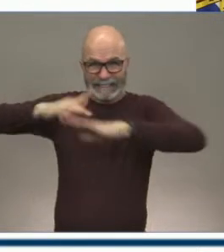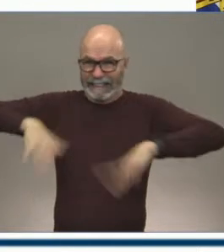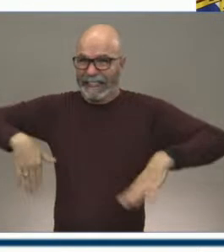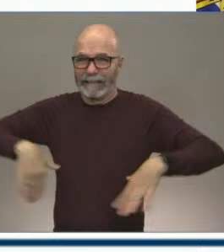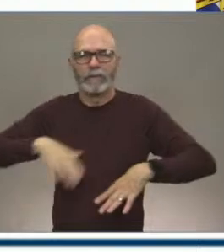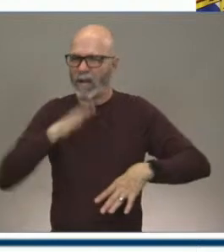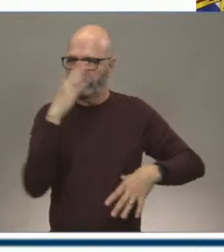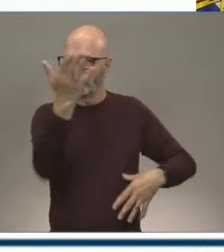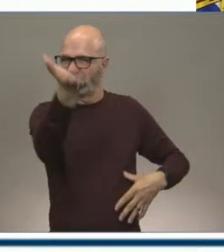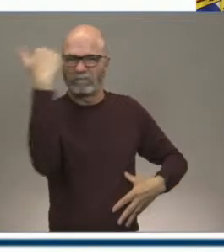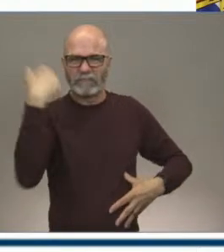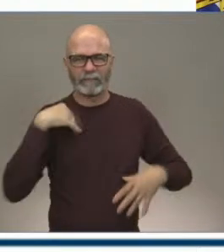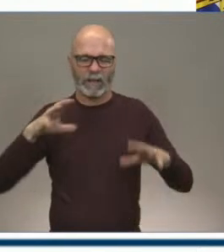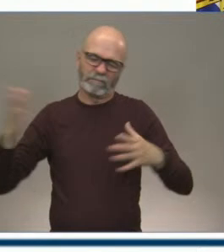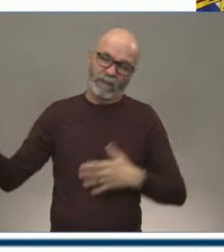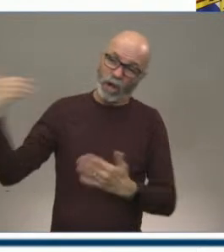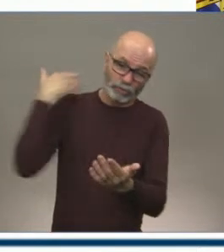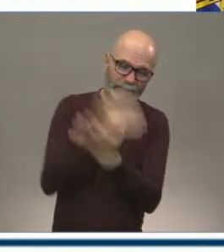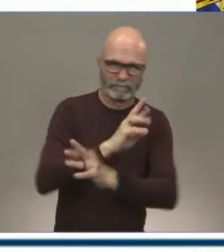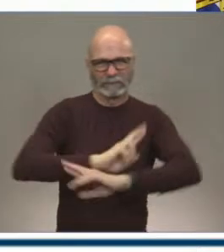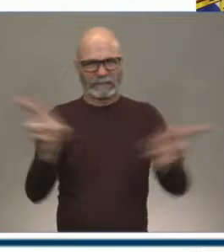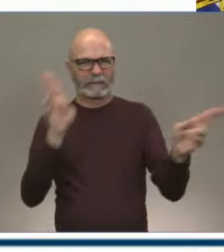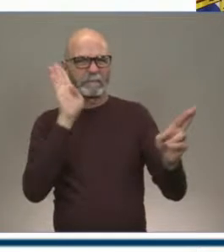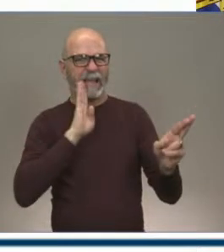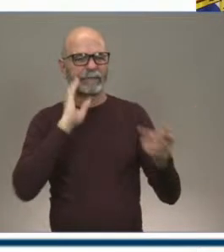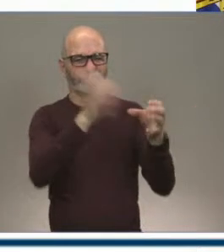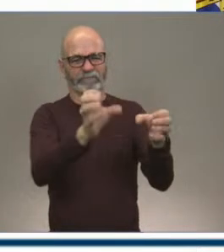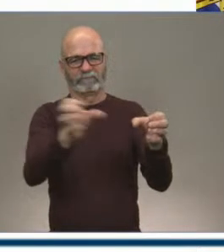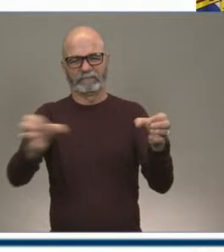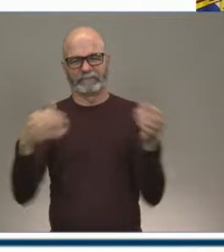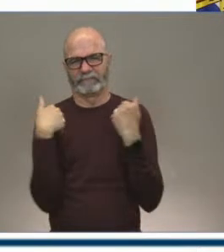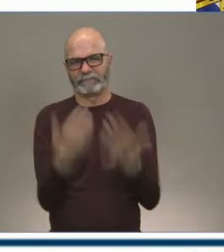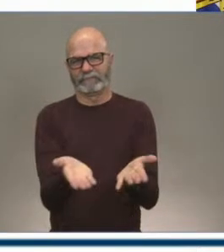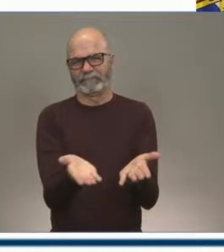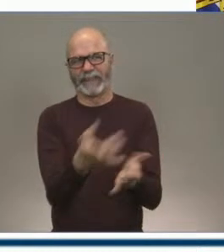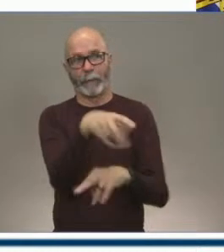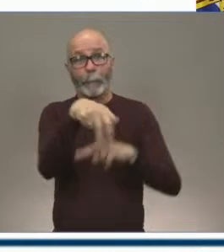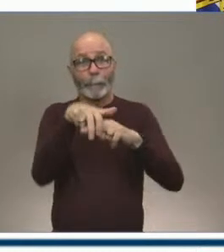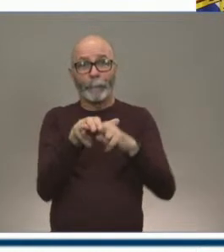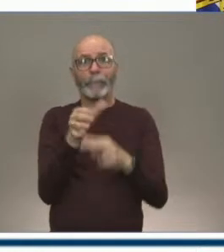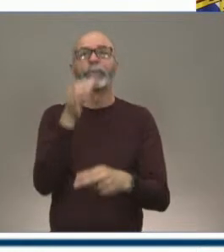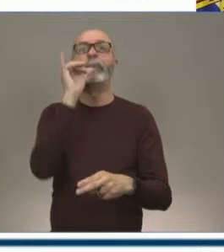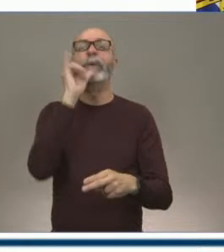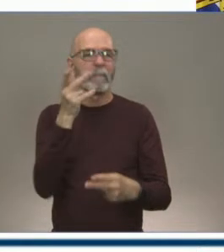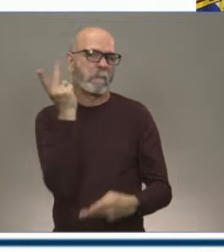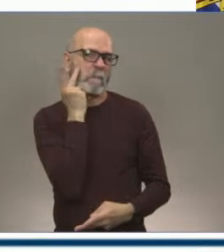arrive. Next question will go to Marie-Eve Brassard with Radio Canada.